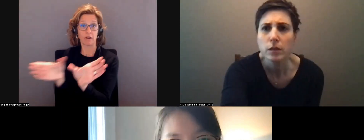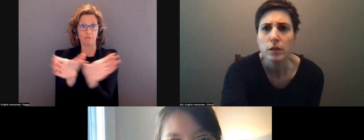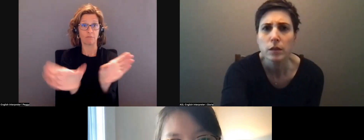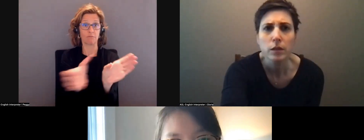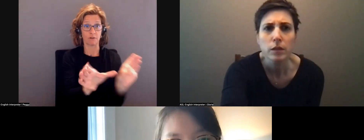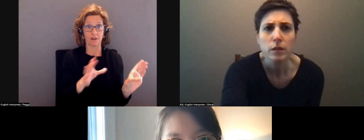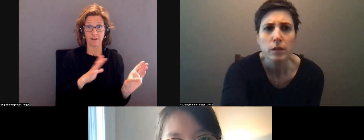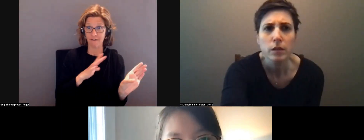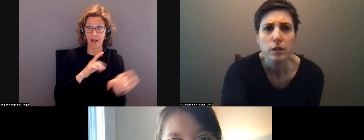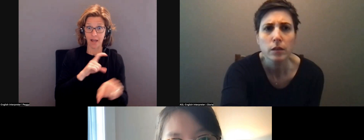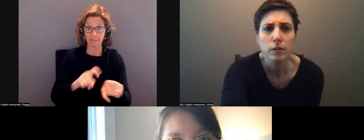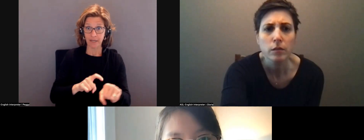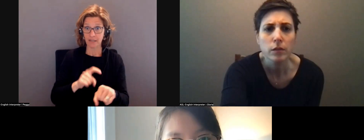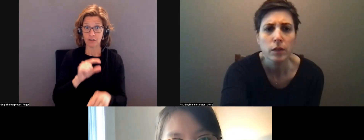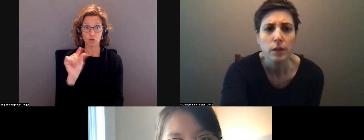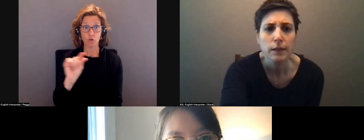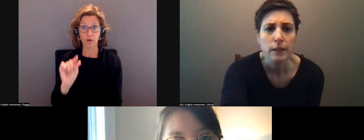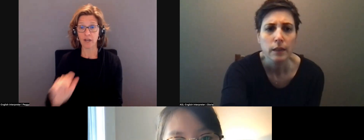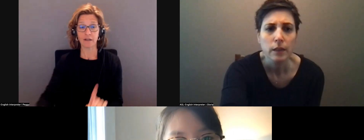Peggy?